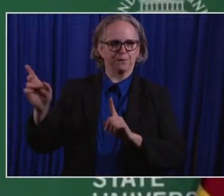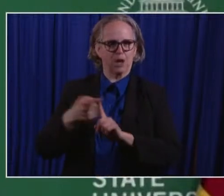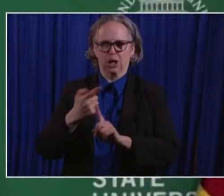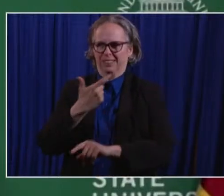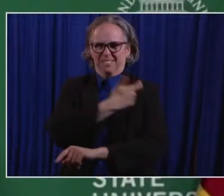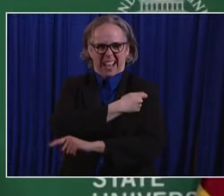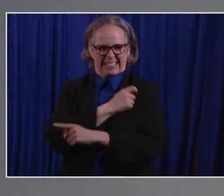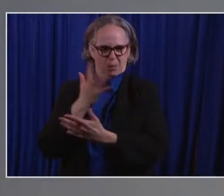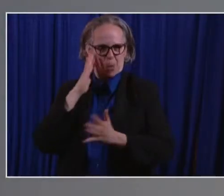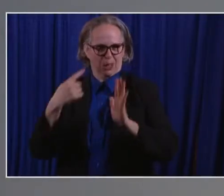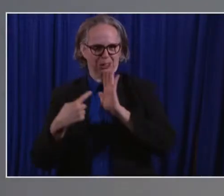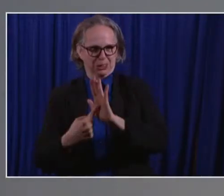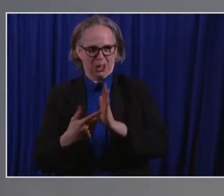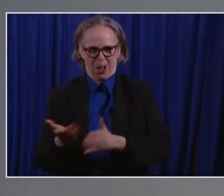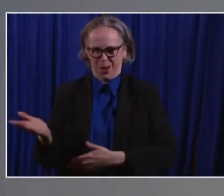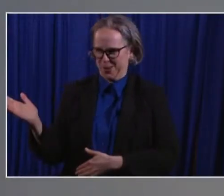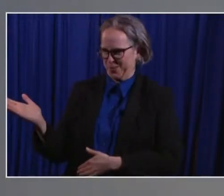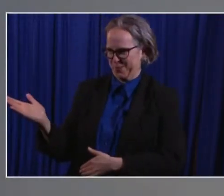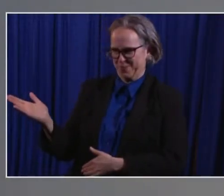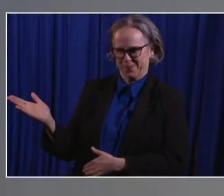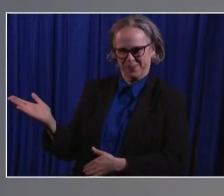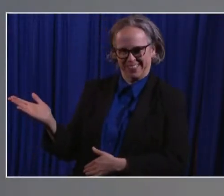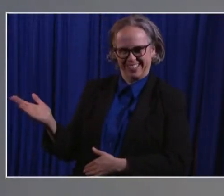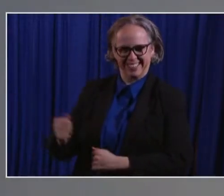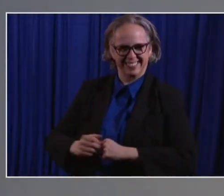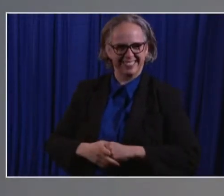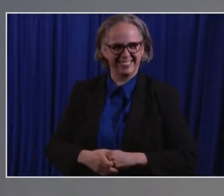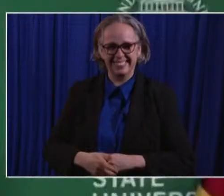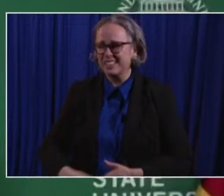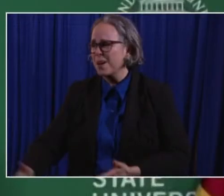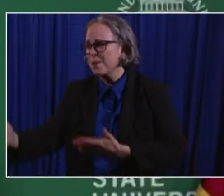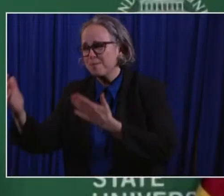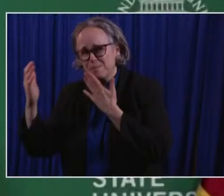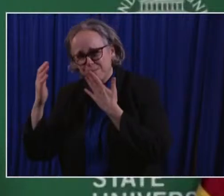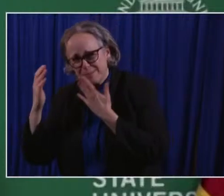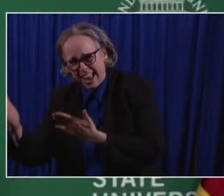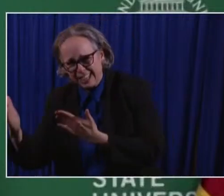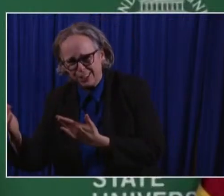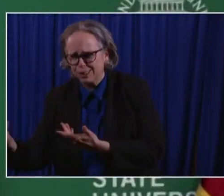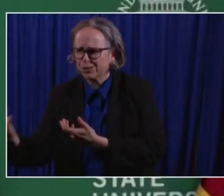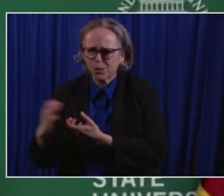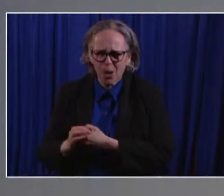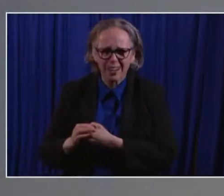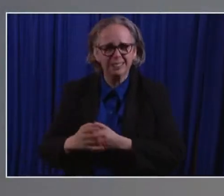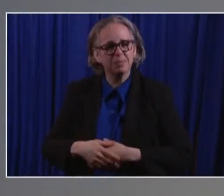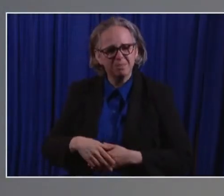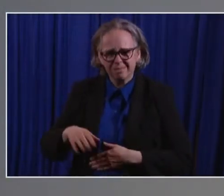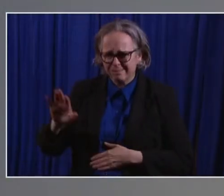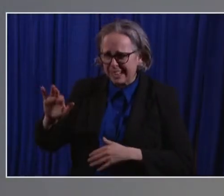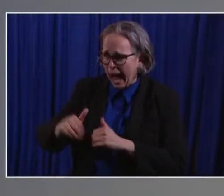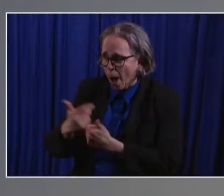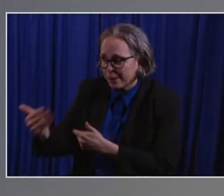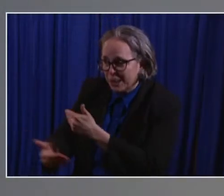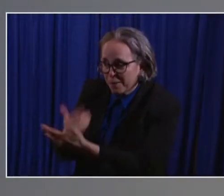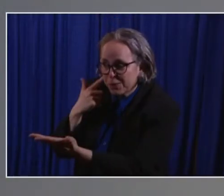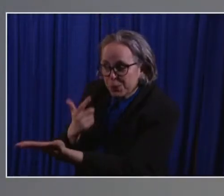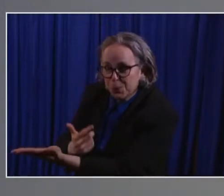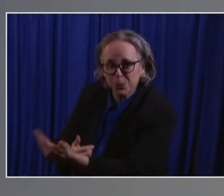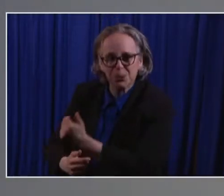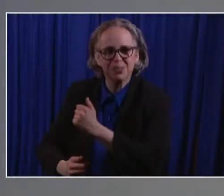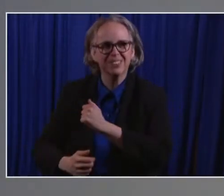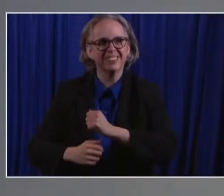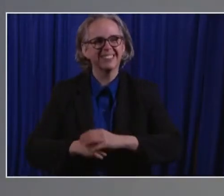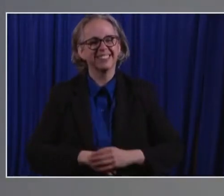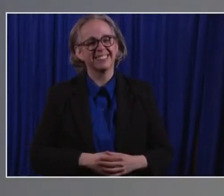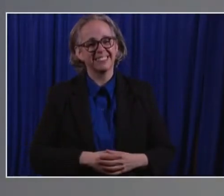So, Doctor, thank you very much for joining us. And what are you seeing out there? How are things going? Things are actually